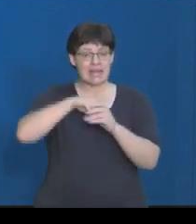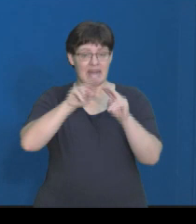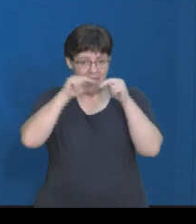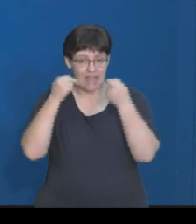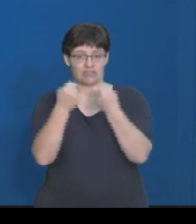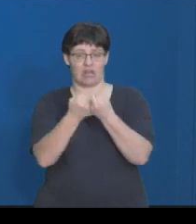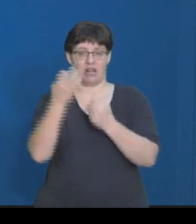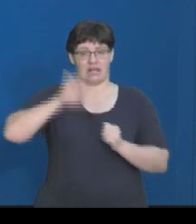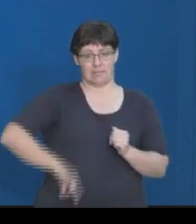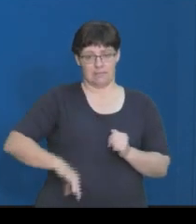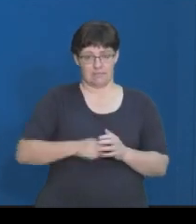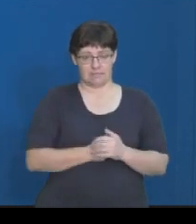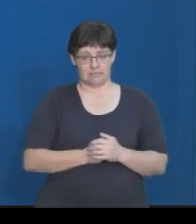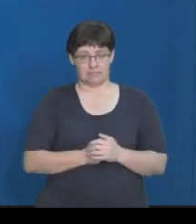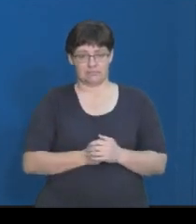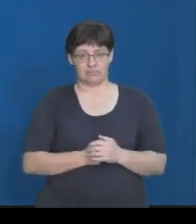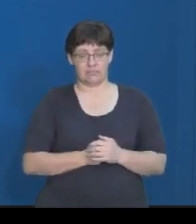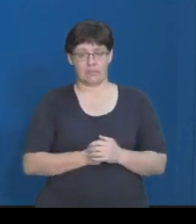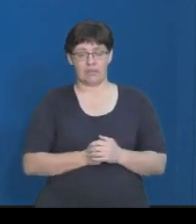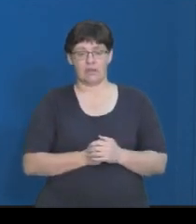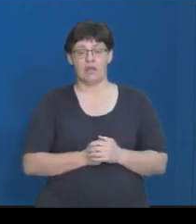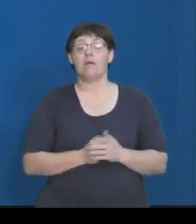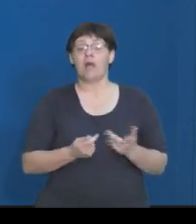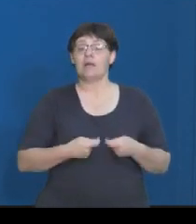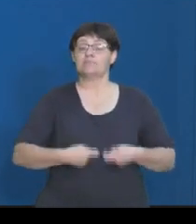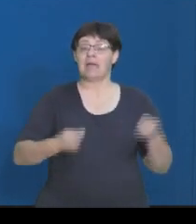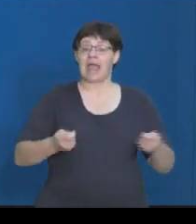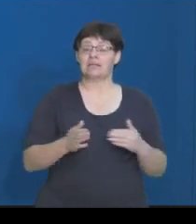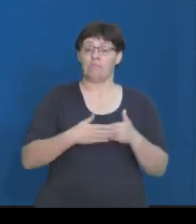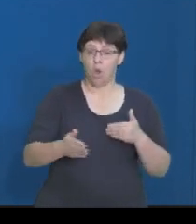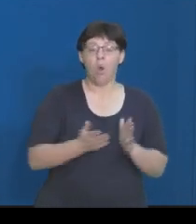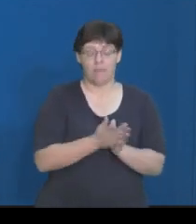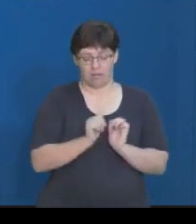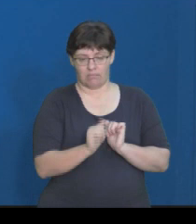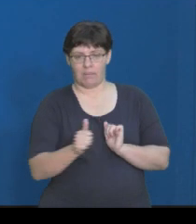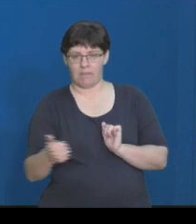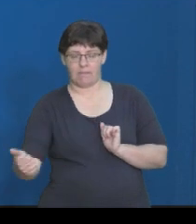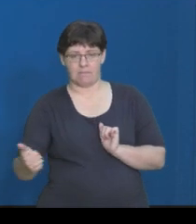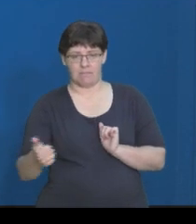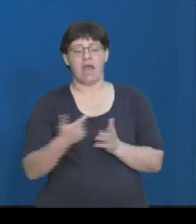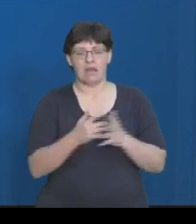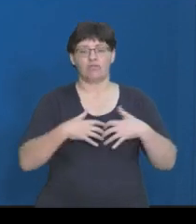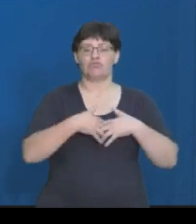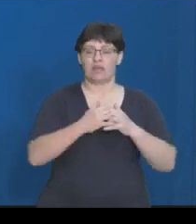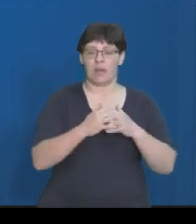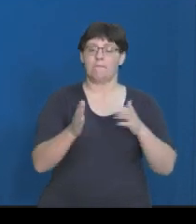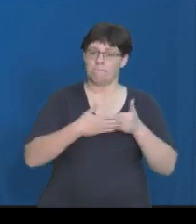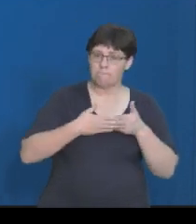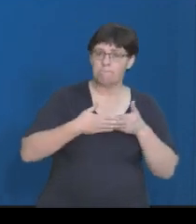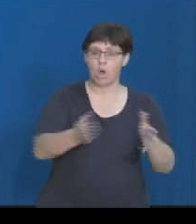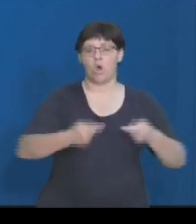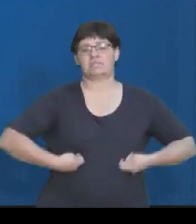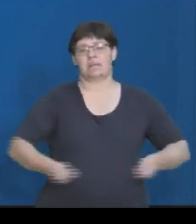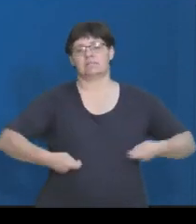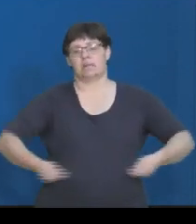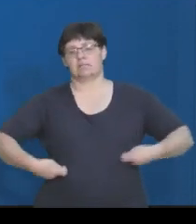national income, right? Extra spending would have a knock-on effect and create even more